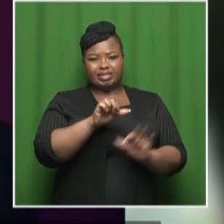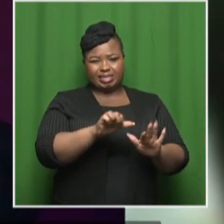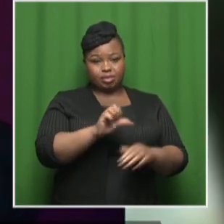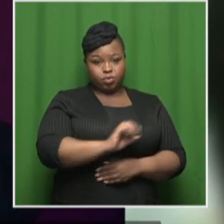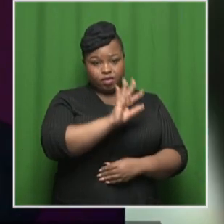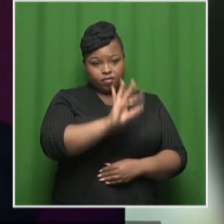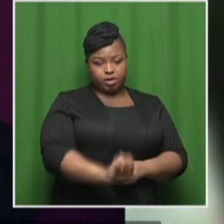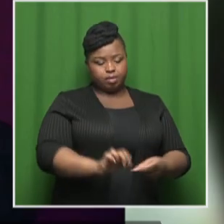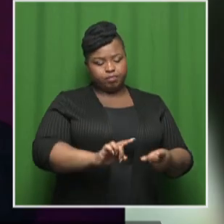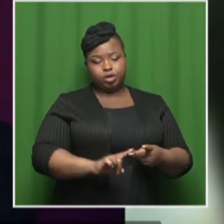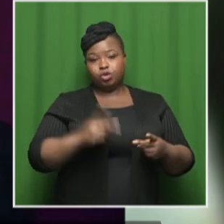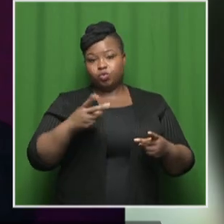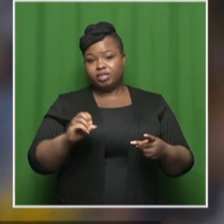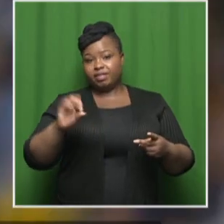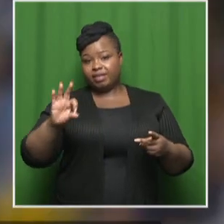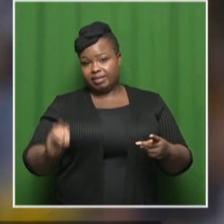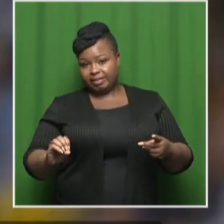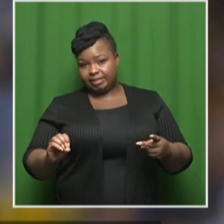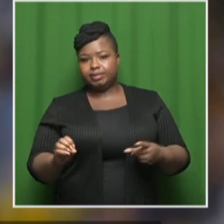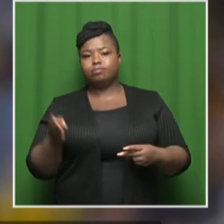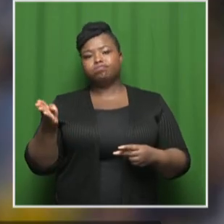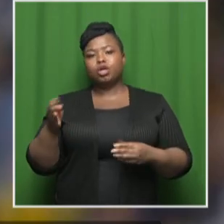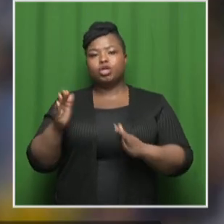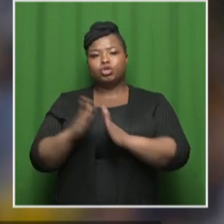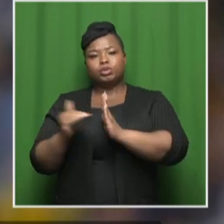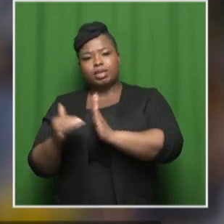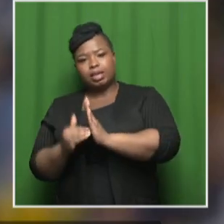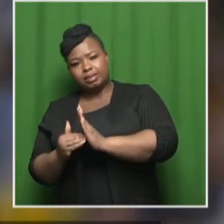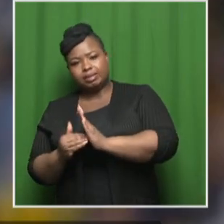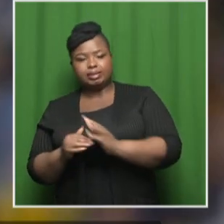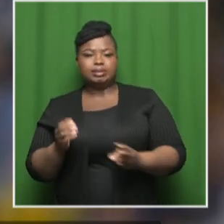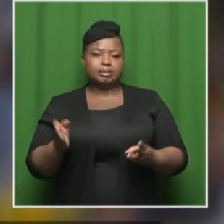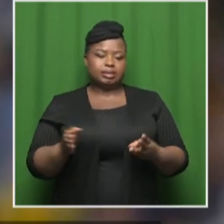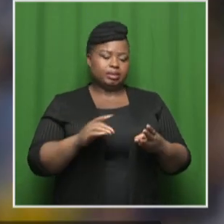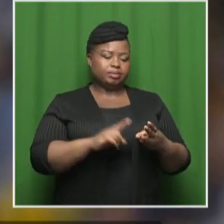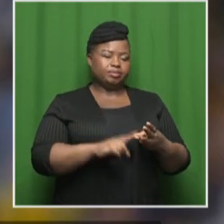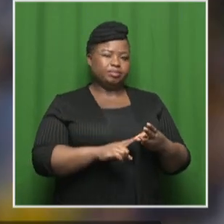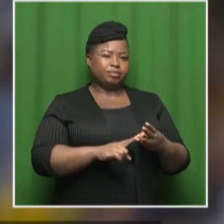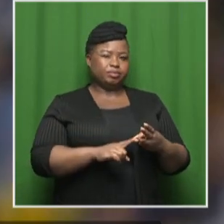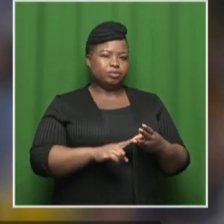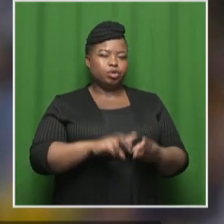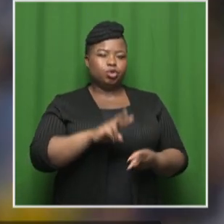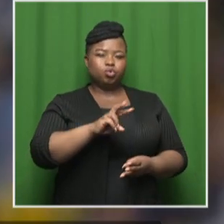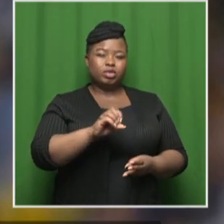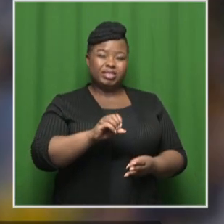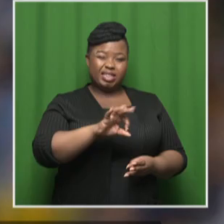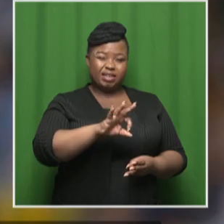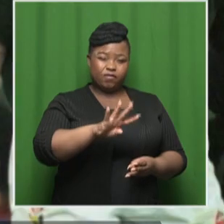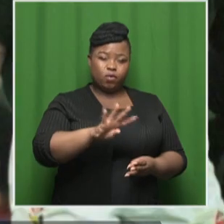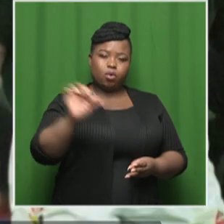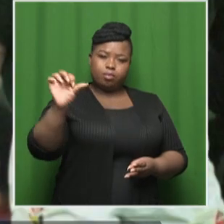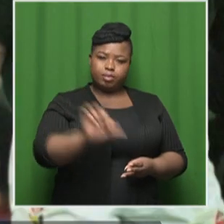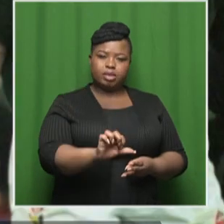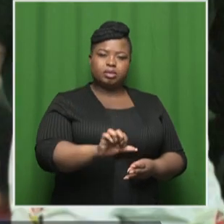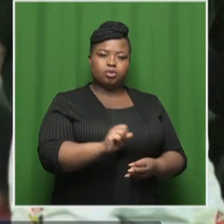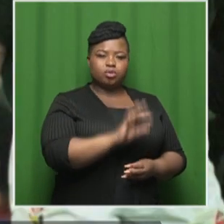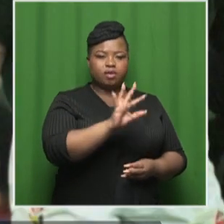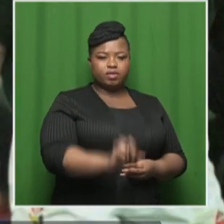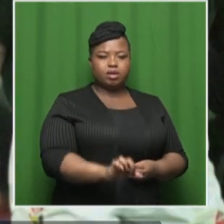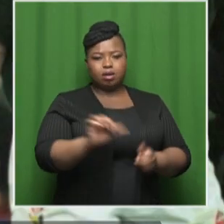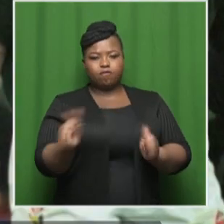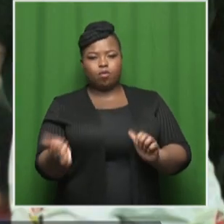In 2030 it will be in New Zealand, and in 2034 back in South Africa. So every 4 years it